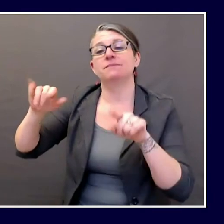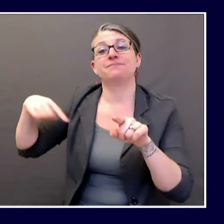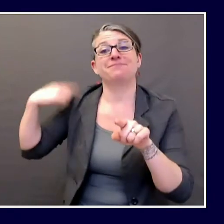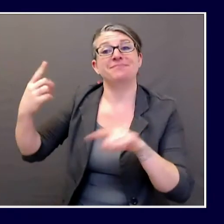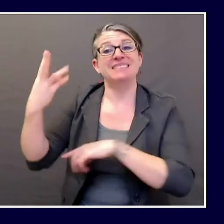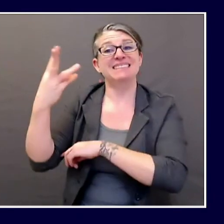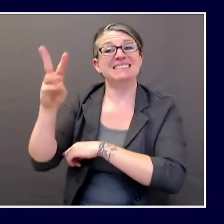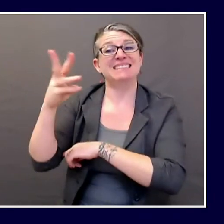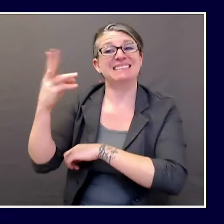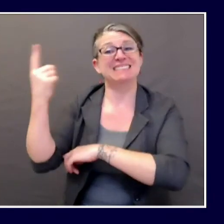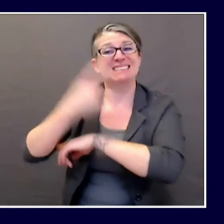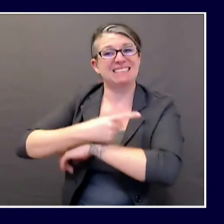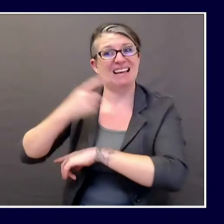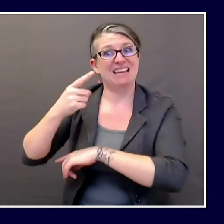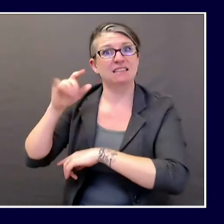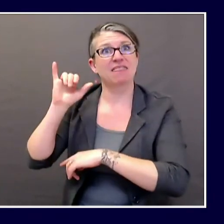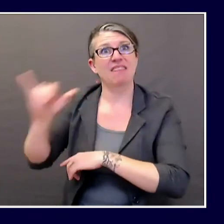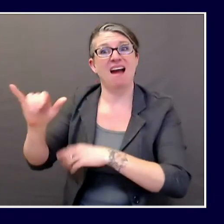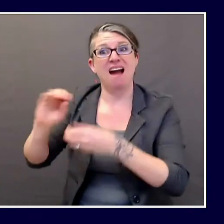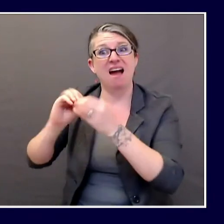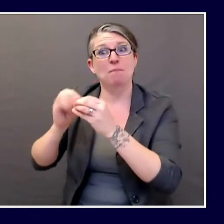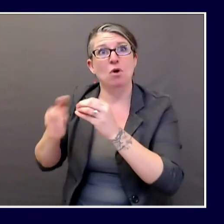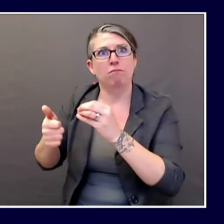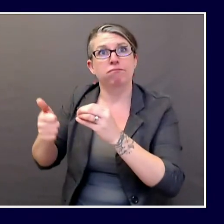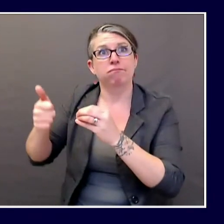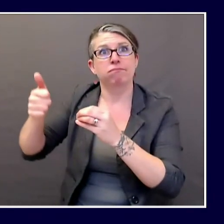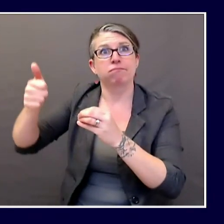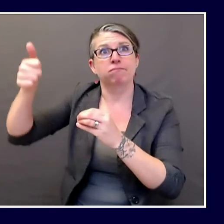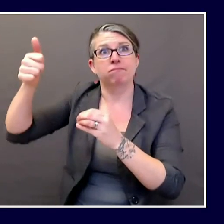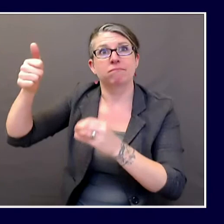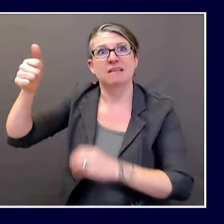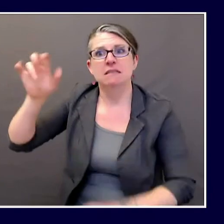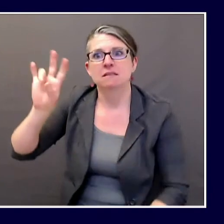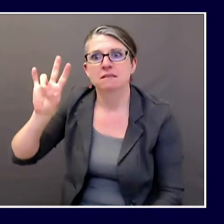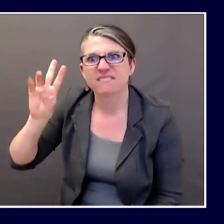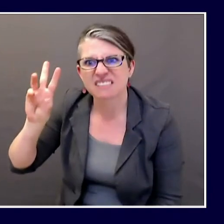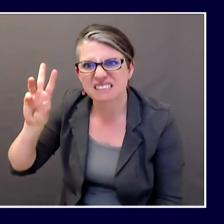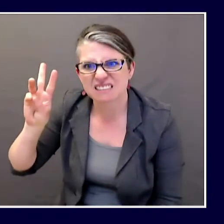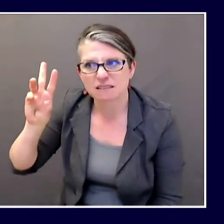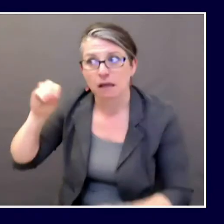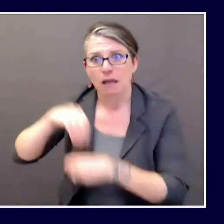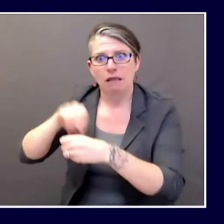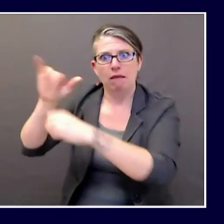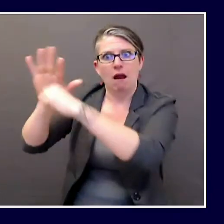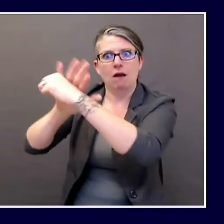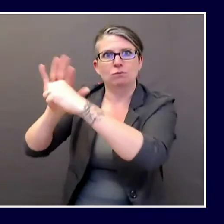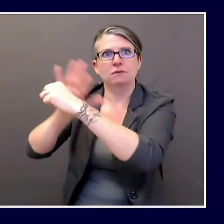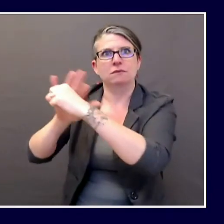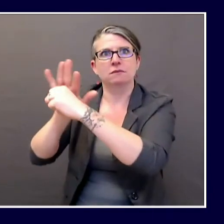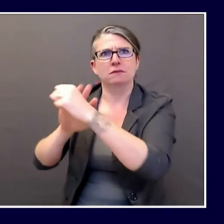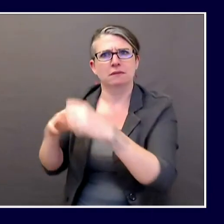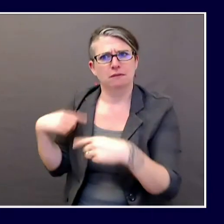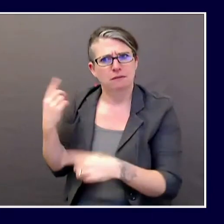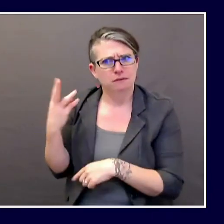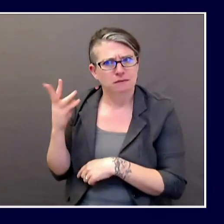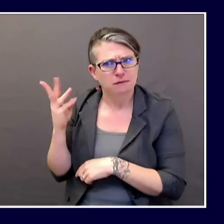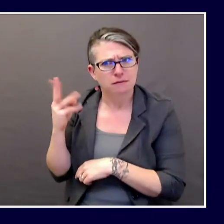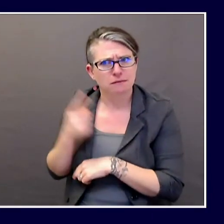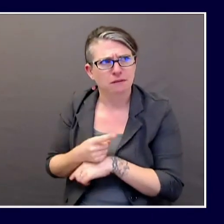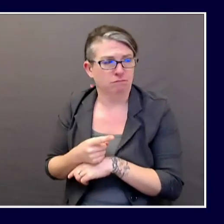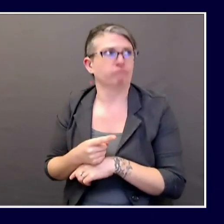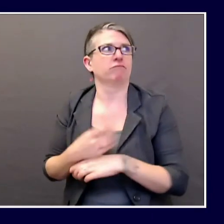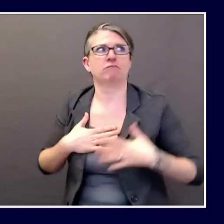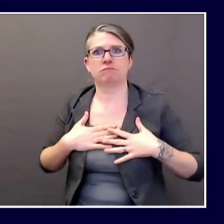of 76 cases of COVID-19 in Piscataquis County. Now, to put that number in